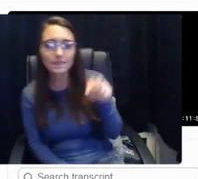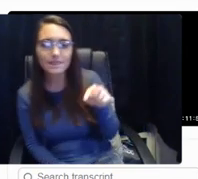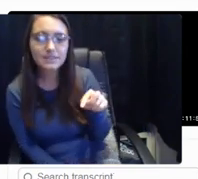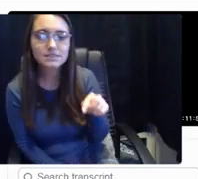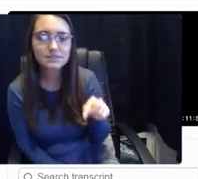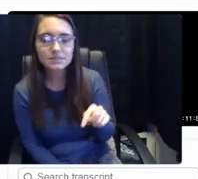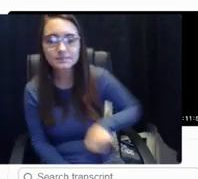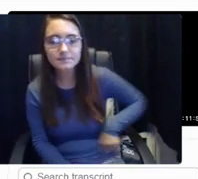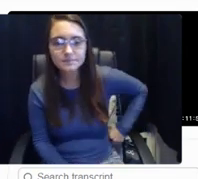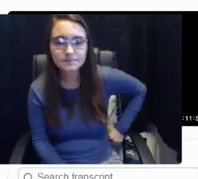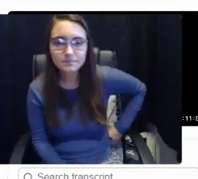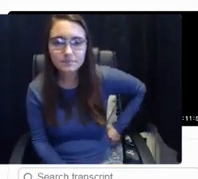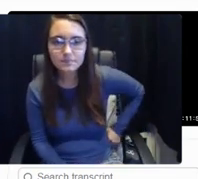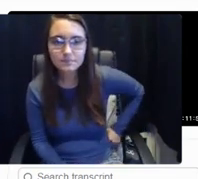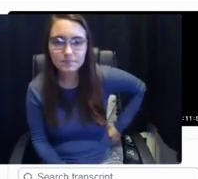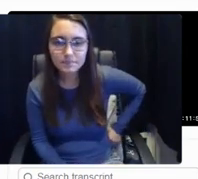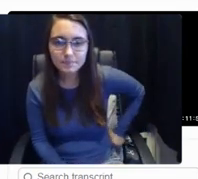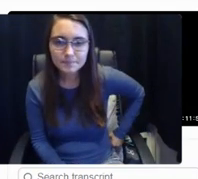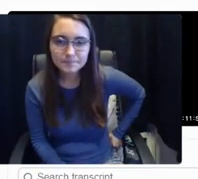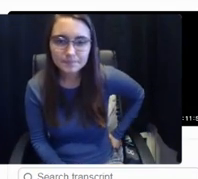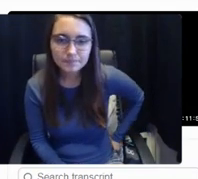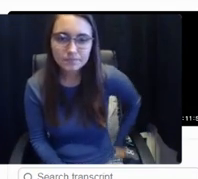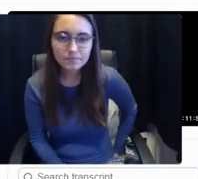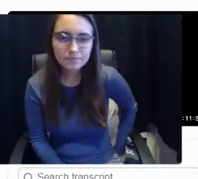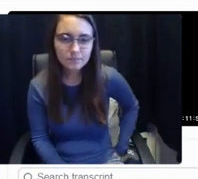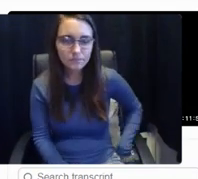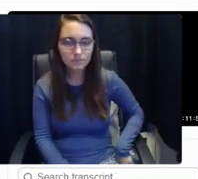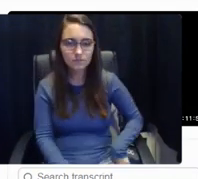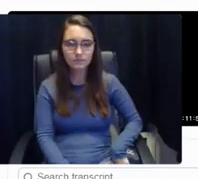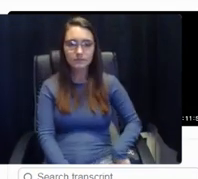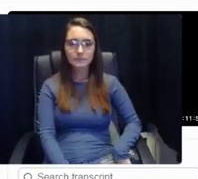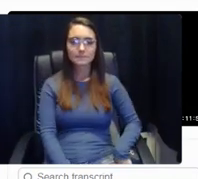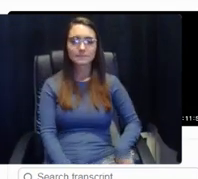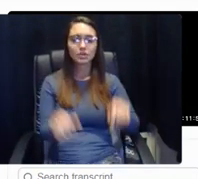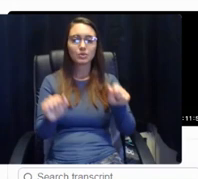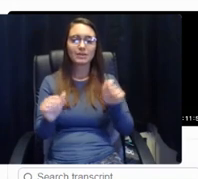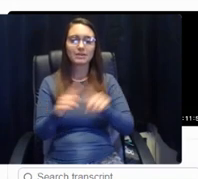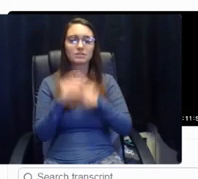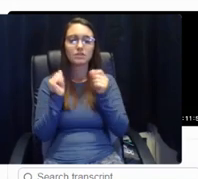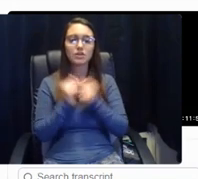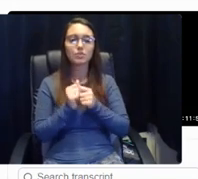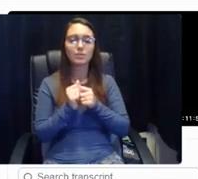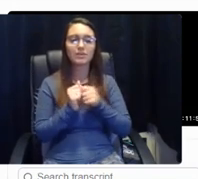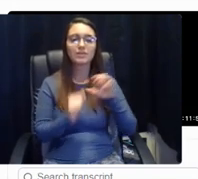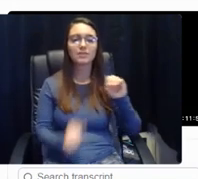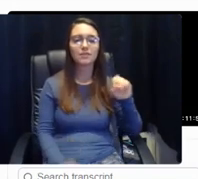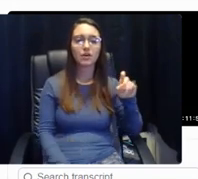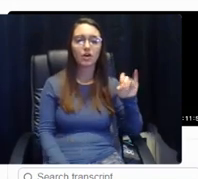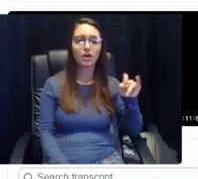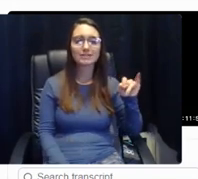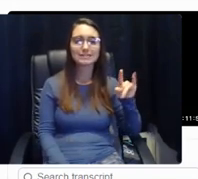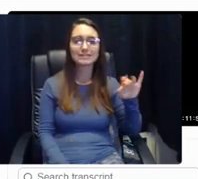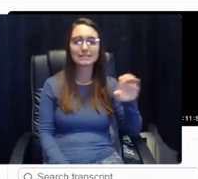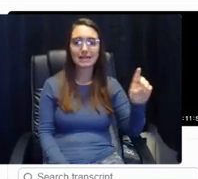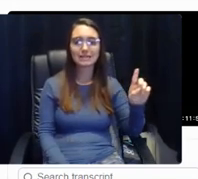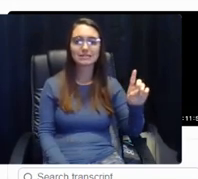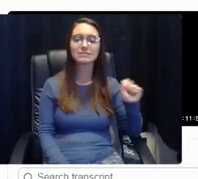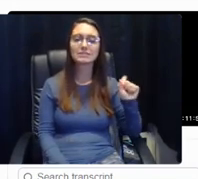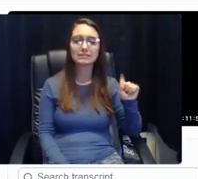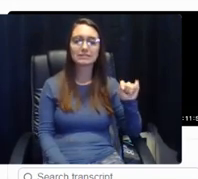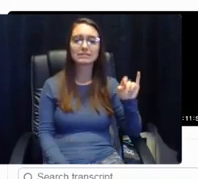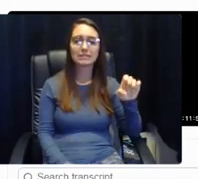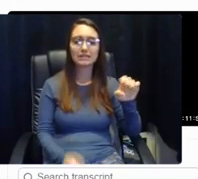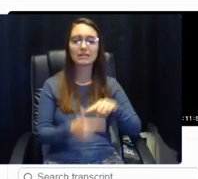you to see you can starting from oxidized state,